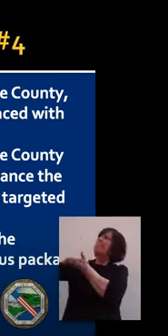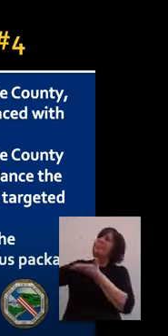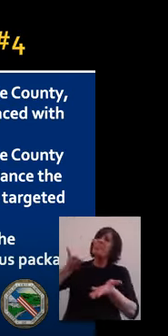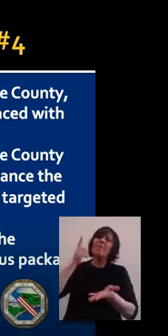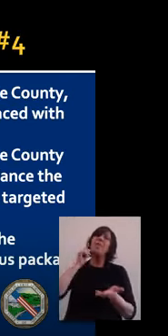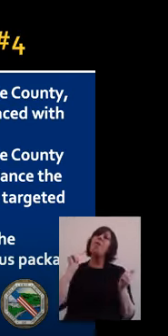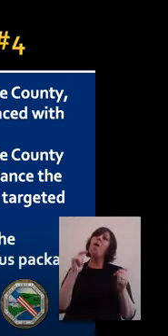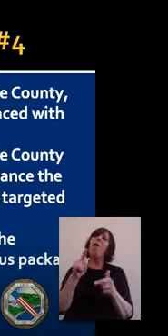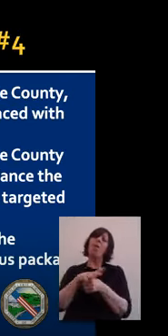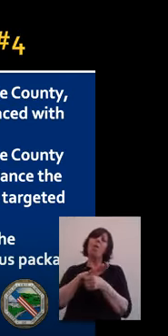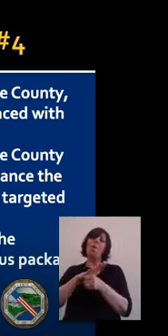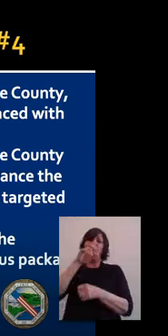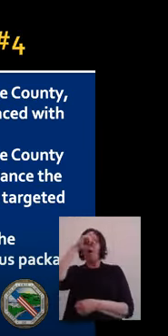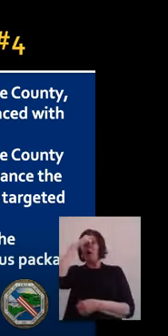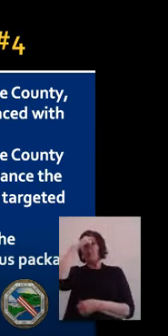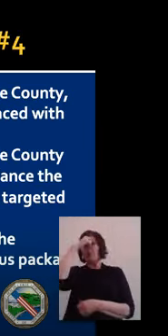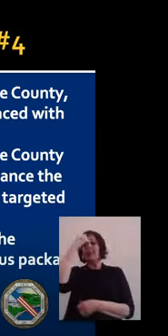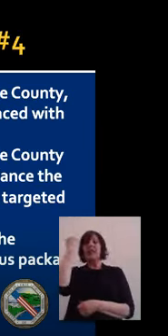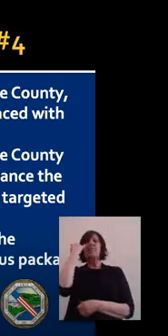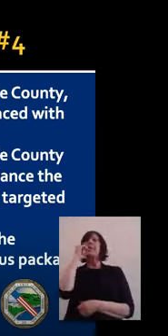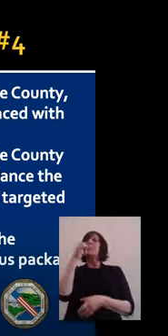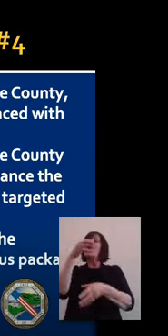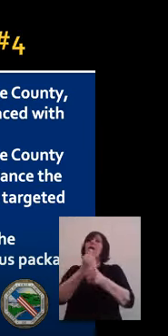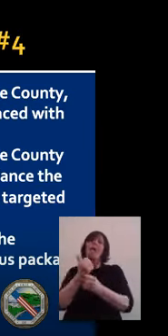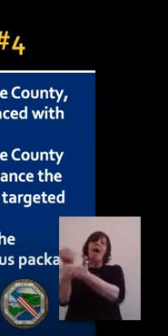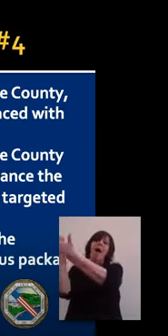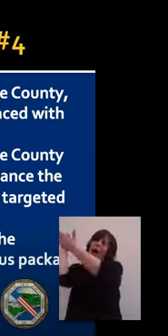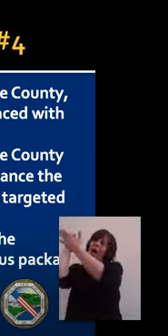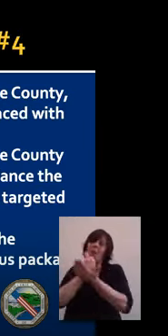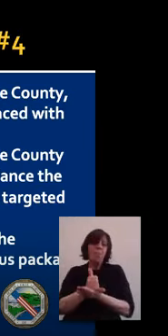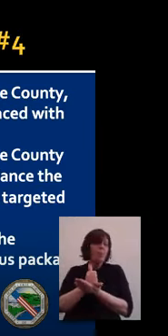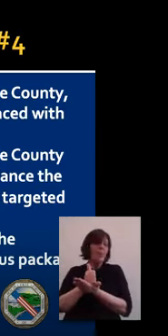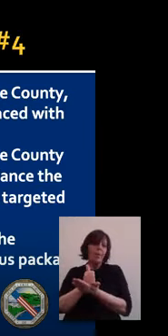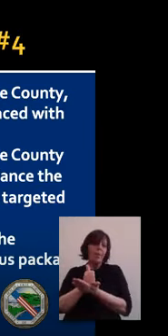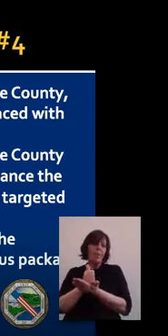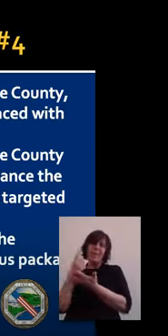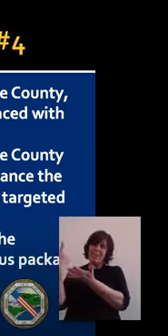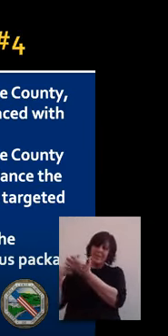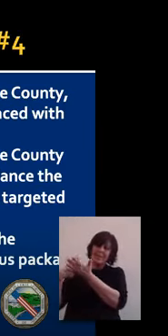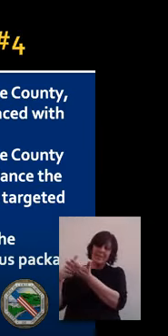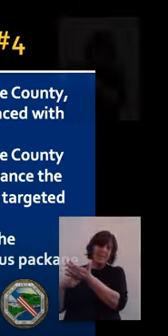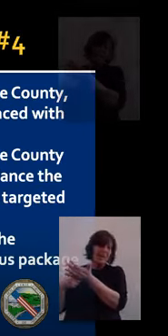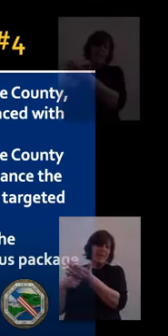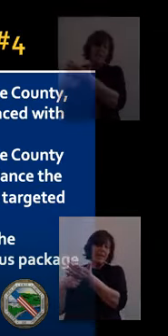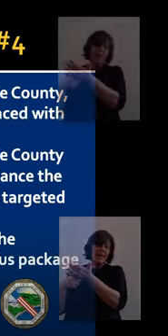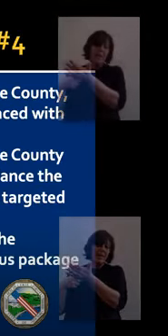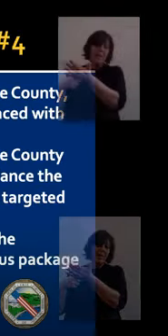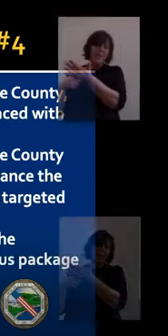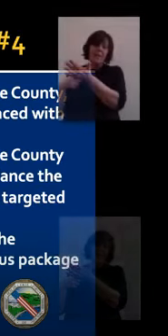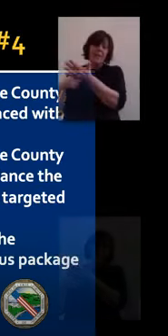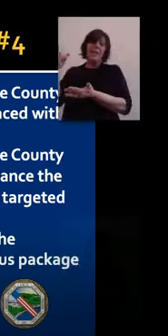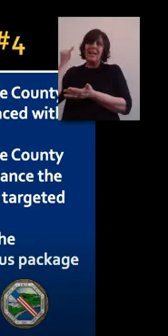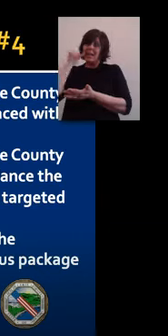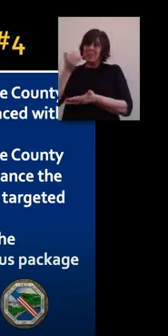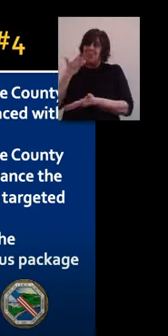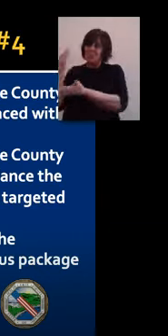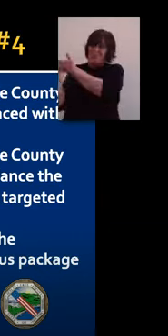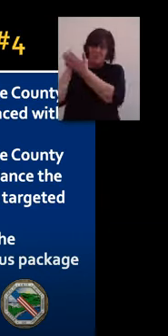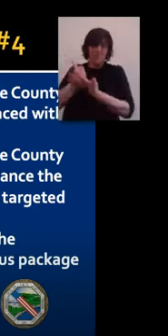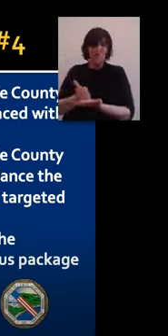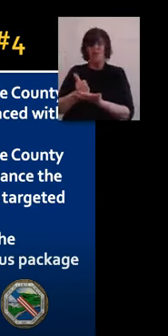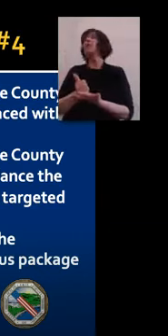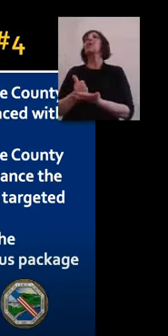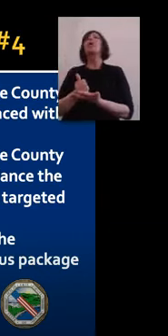get the federal stimulus assistance that is being discussed right now in Washington, Erie County is going to be in a bad